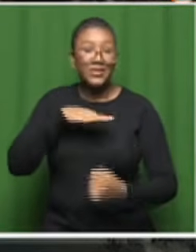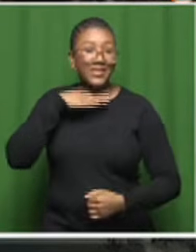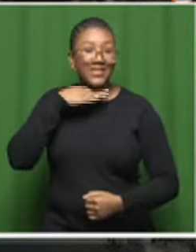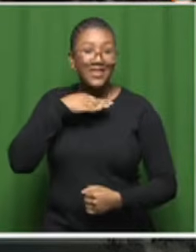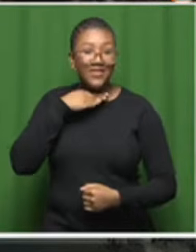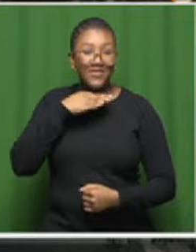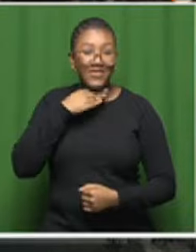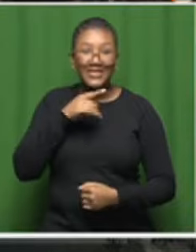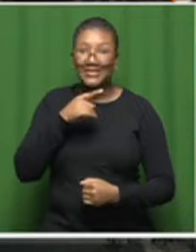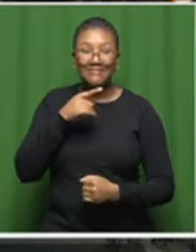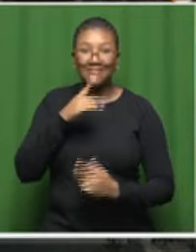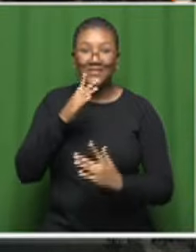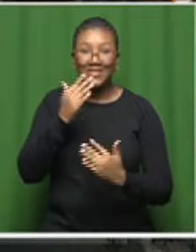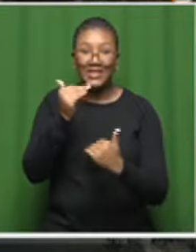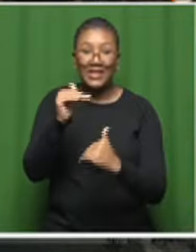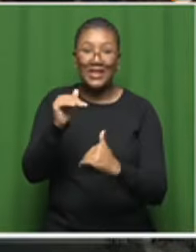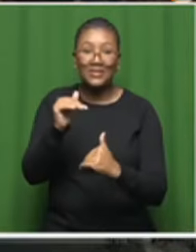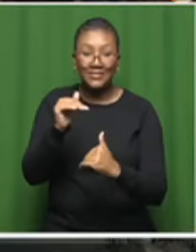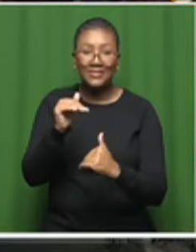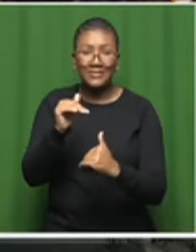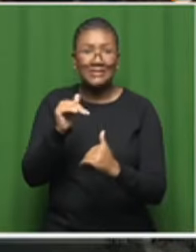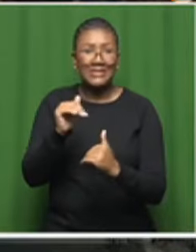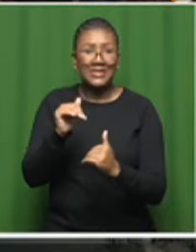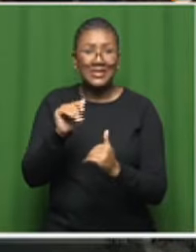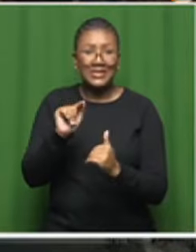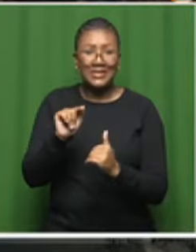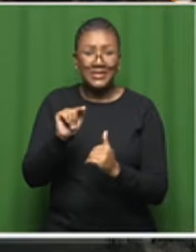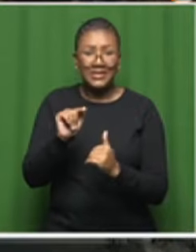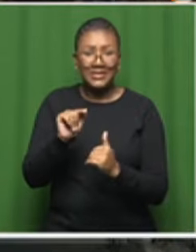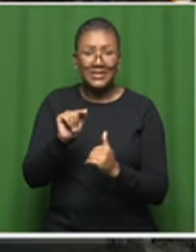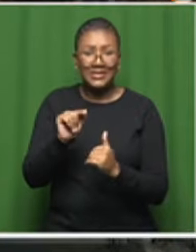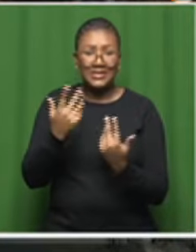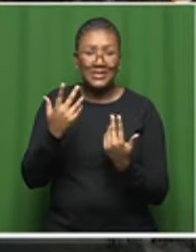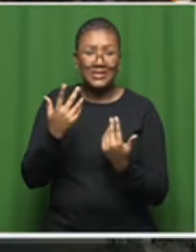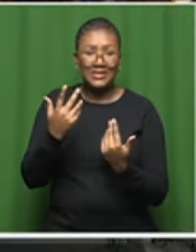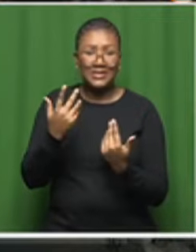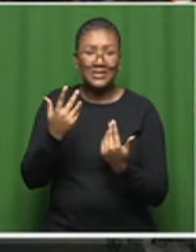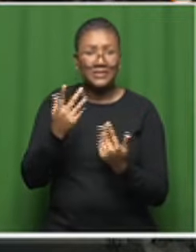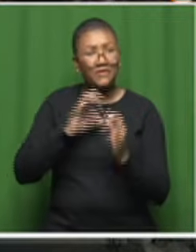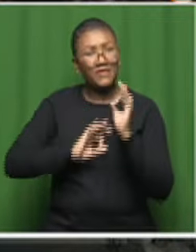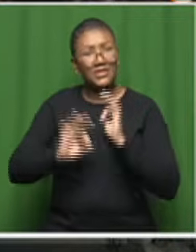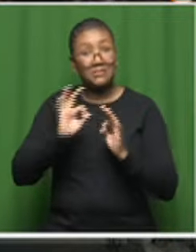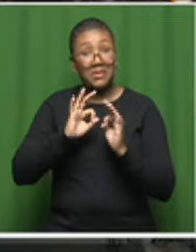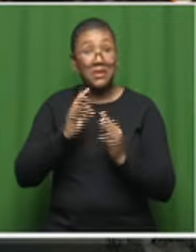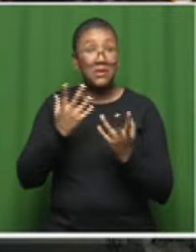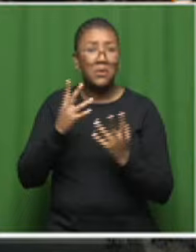the diversity of the scene at large, what's the reality on the ground on that front?